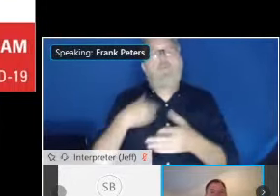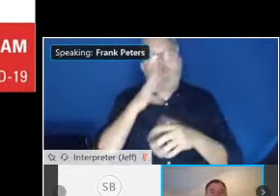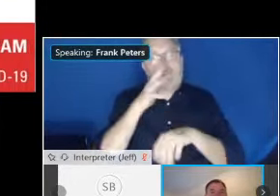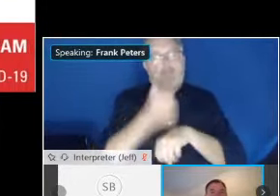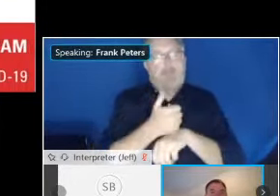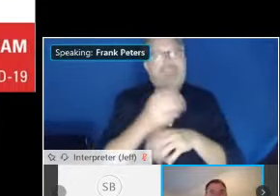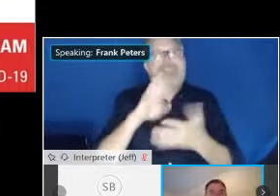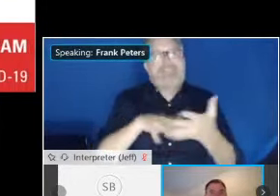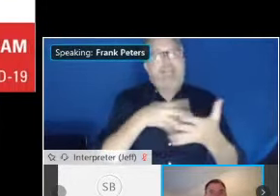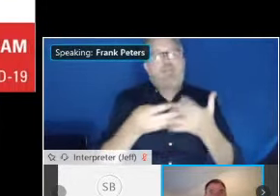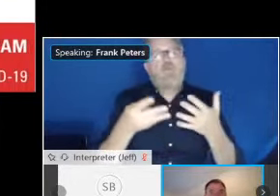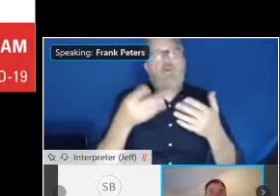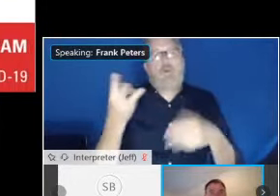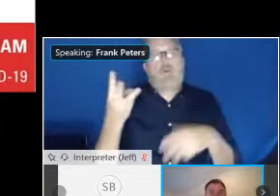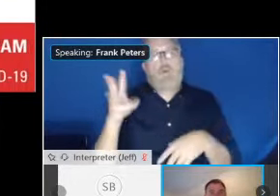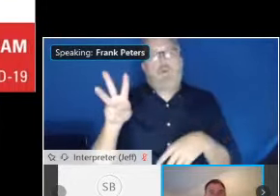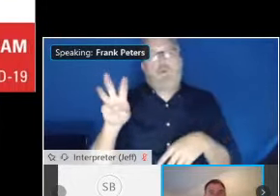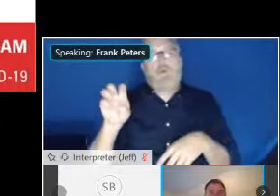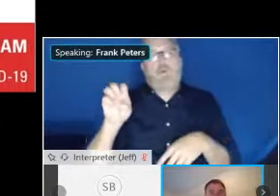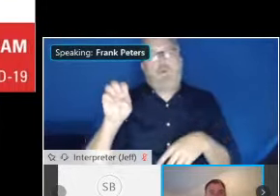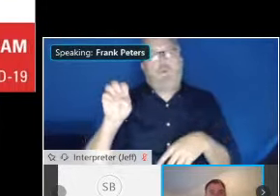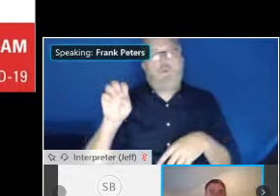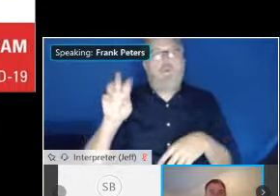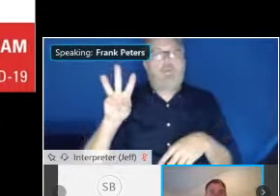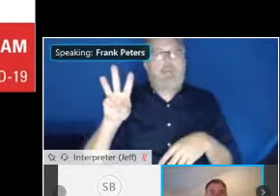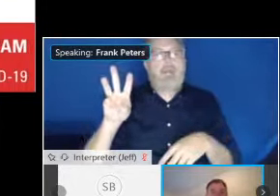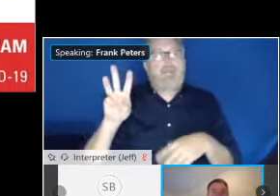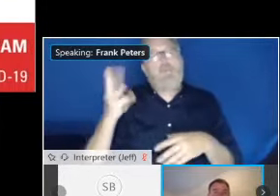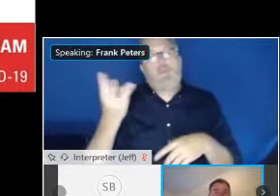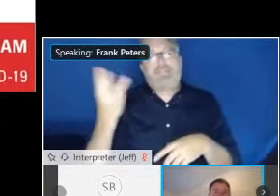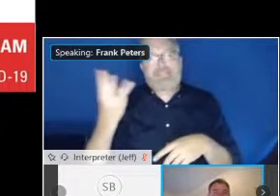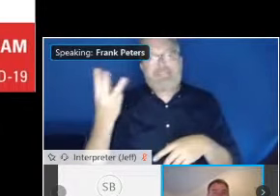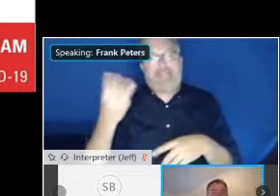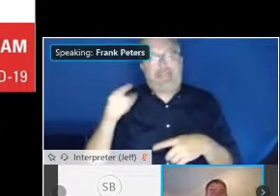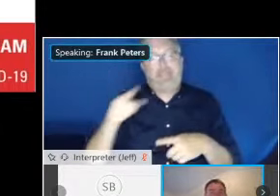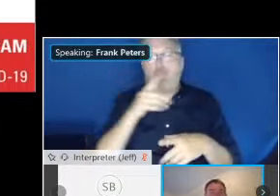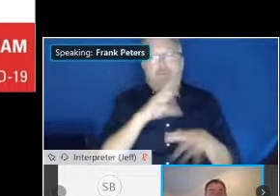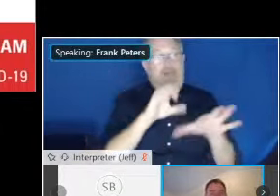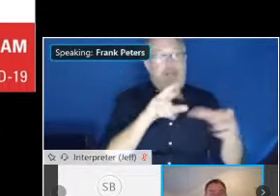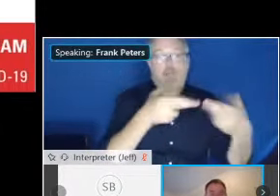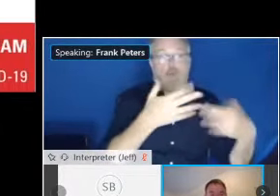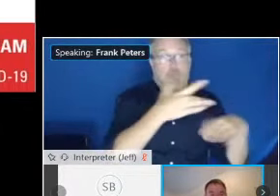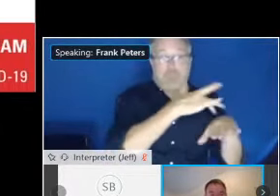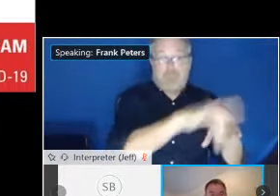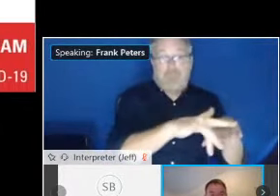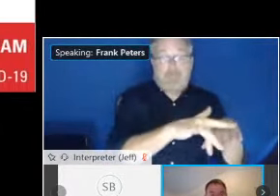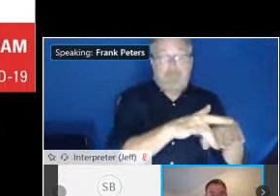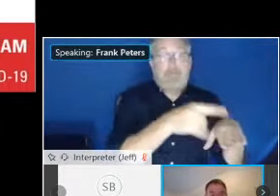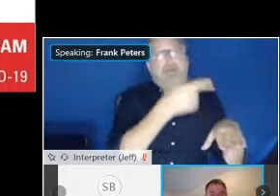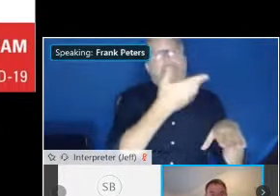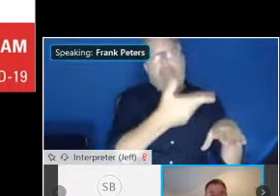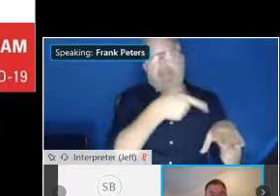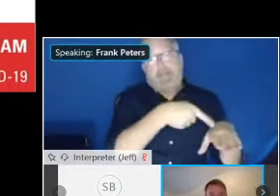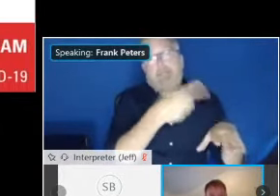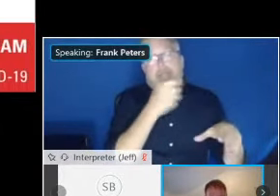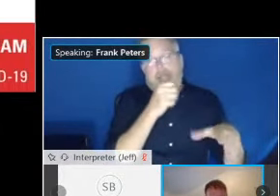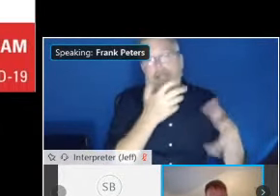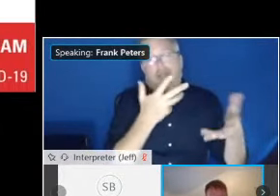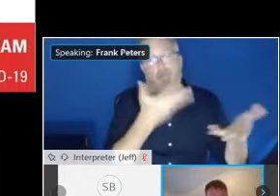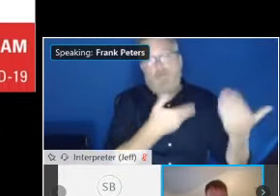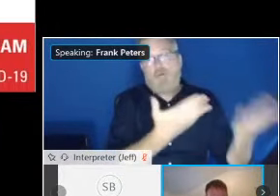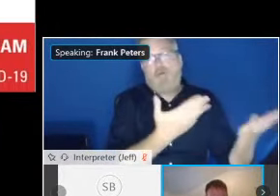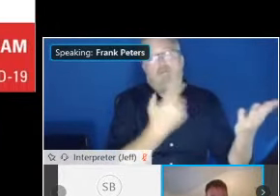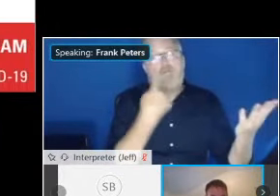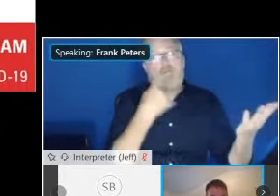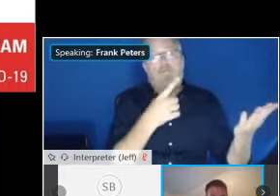by Wednesday of spaces that students can go to, and so classrooms that aren't scheduled or maybe some other spaces. So that will be